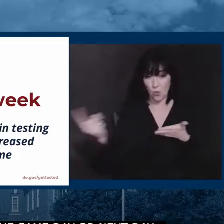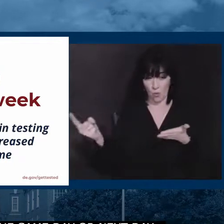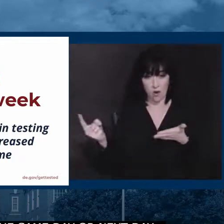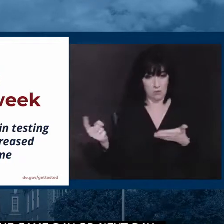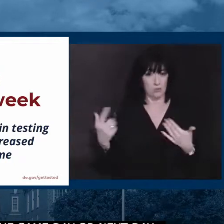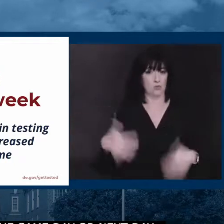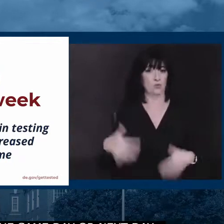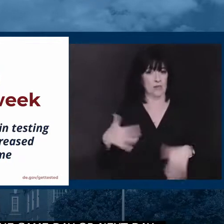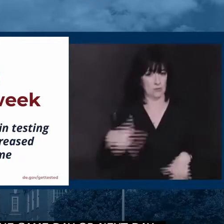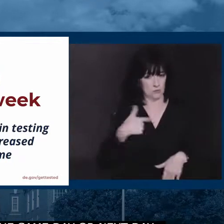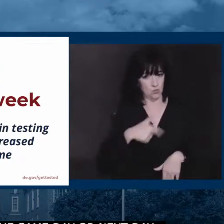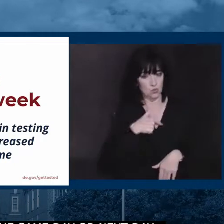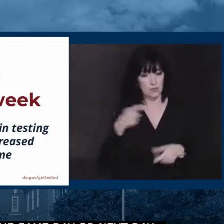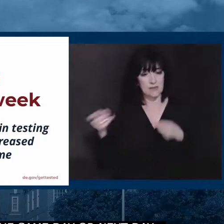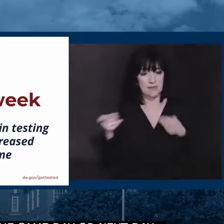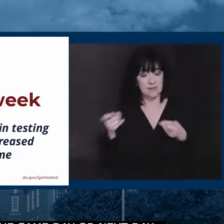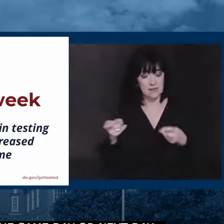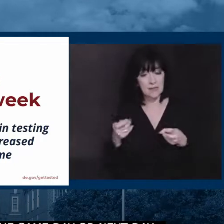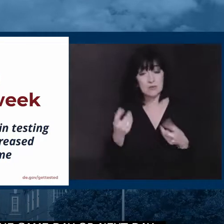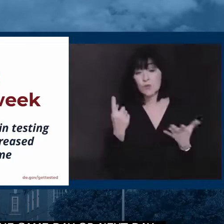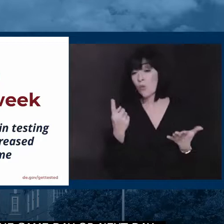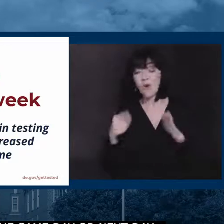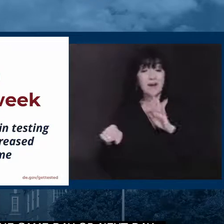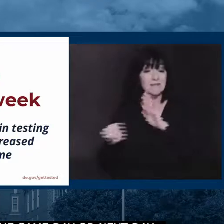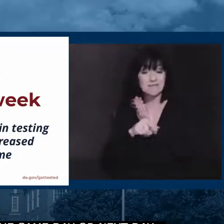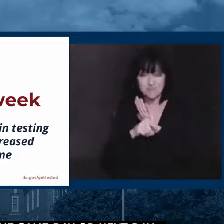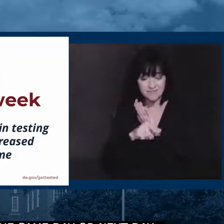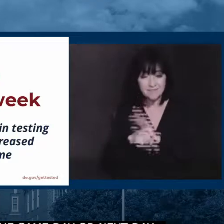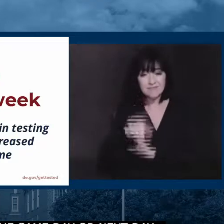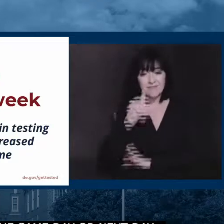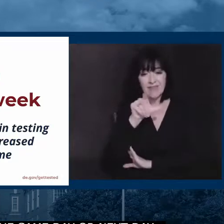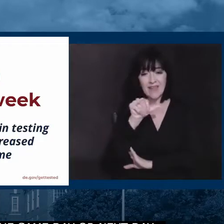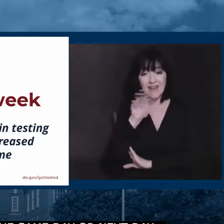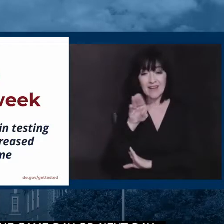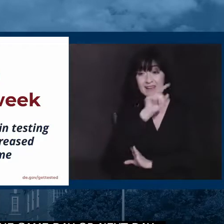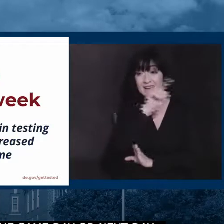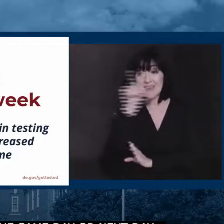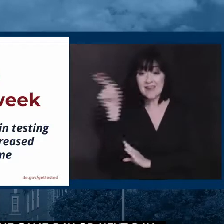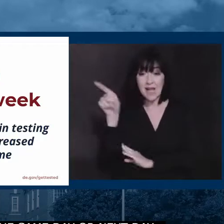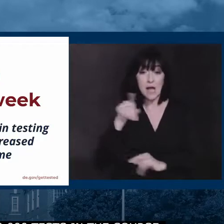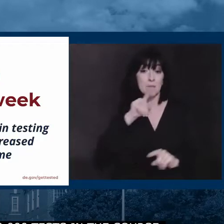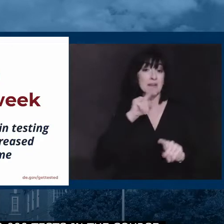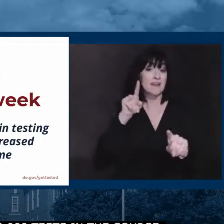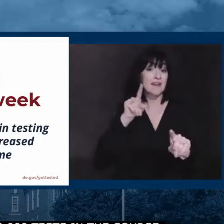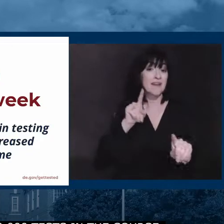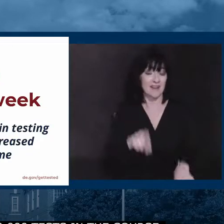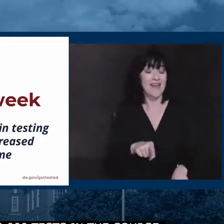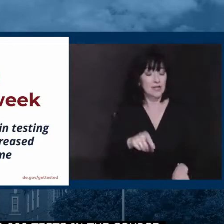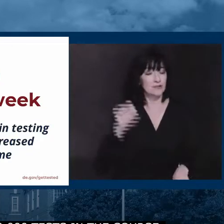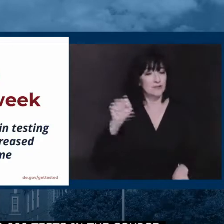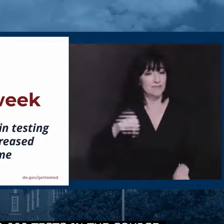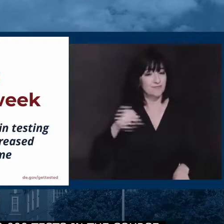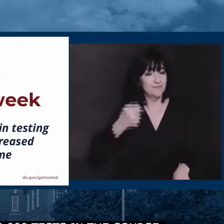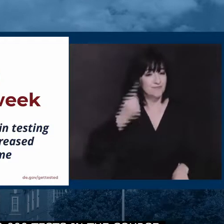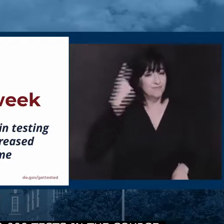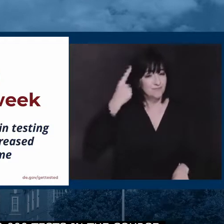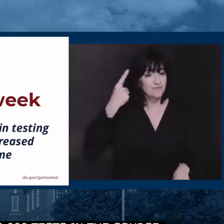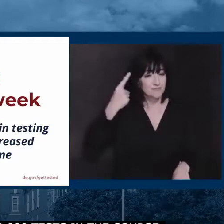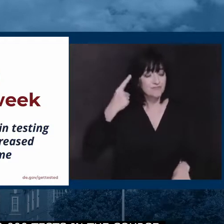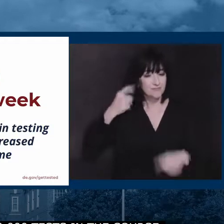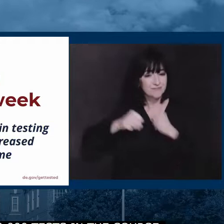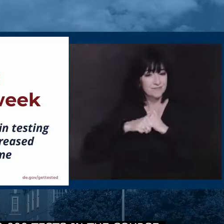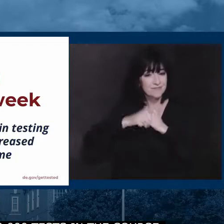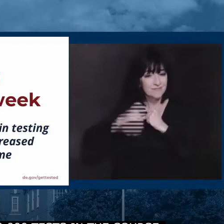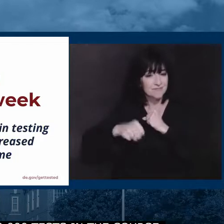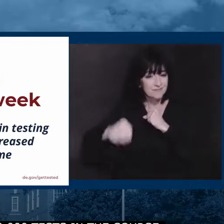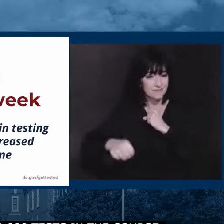are seeing the turnaround time at the labs increase. They become more stable. Right now for our curative tests, we're about